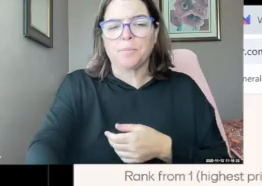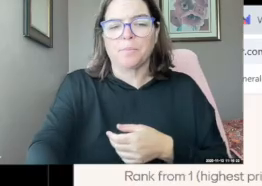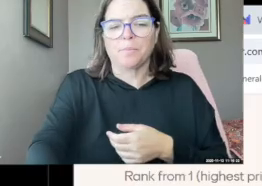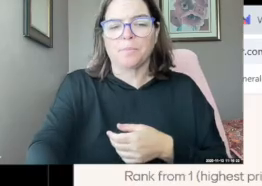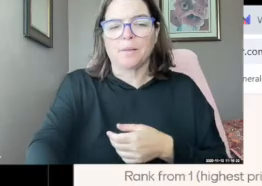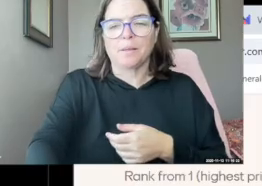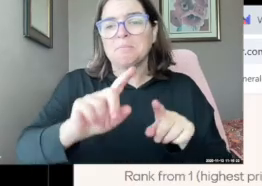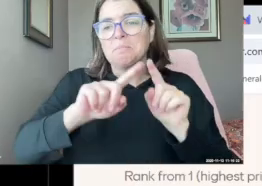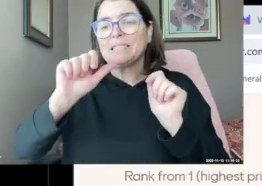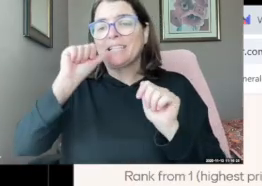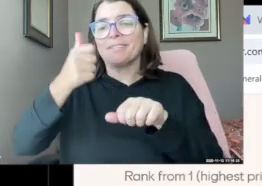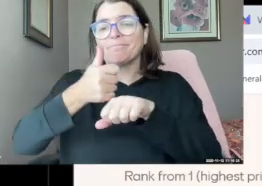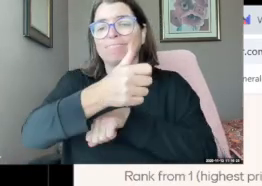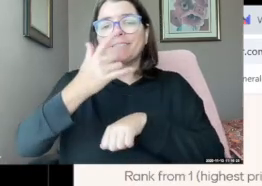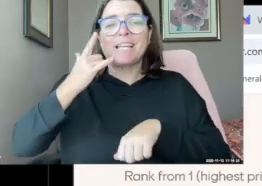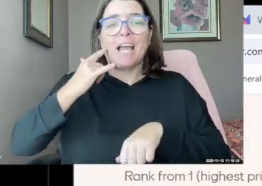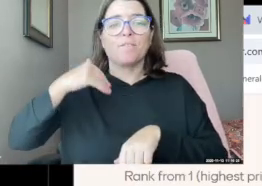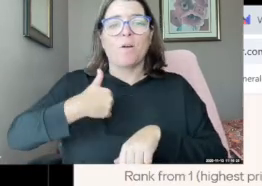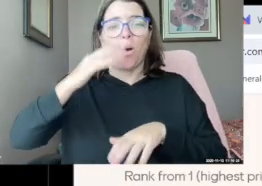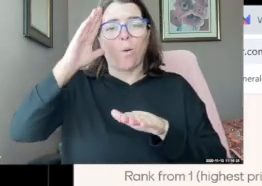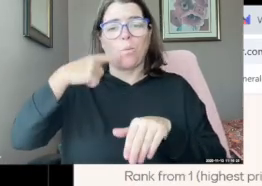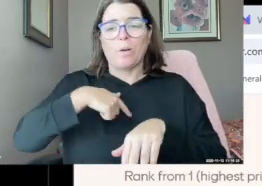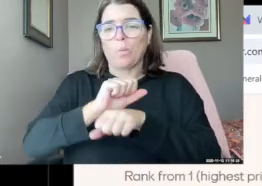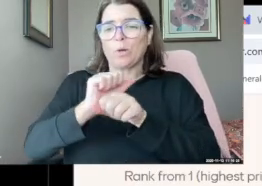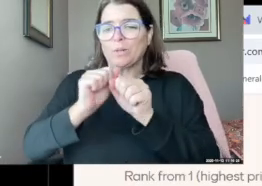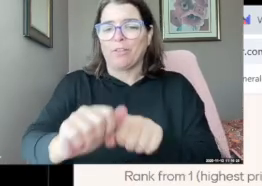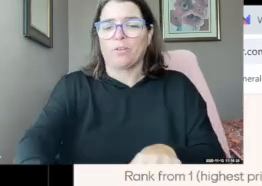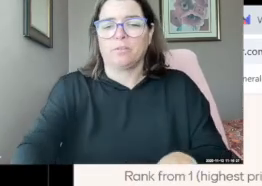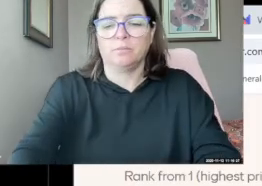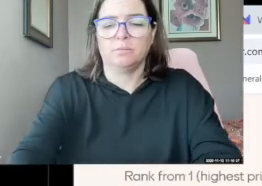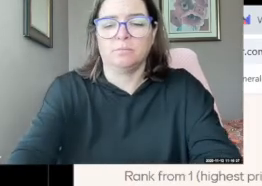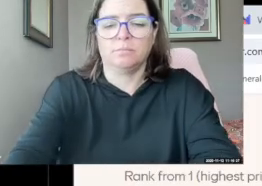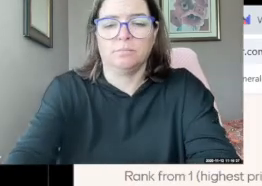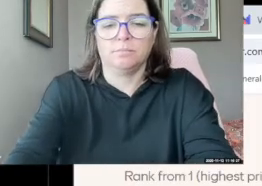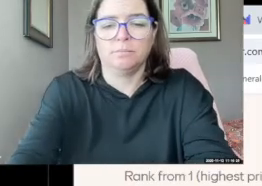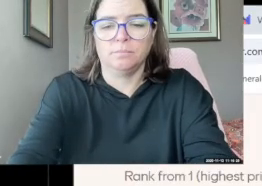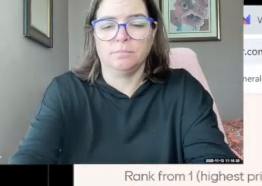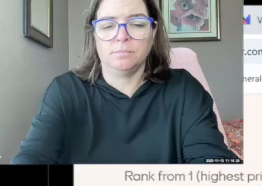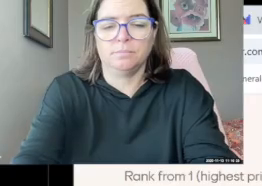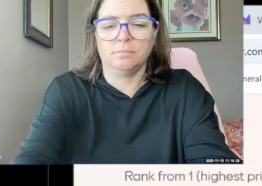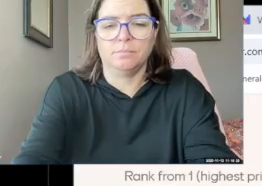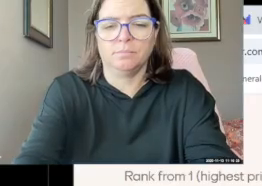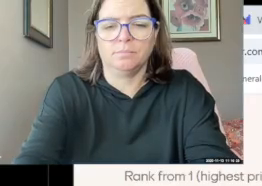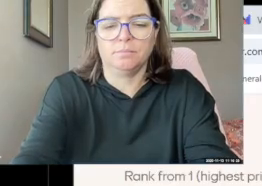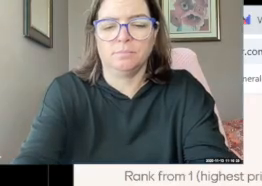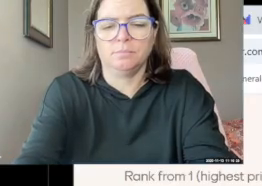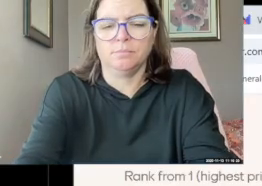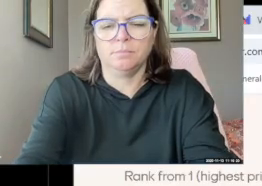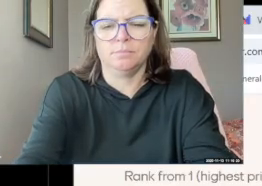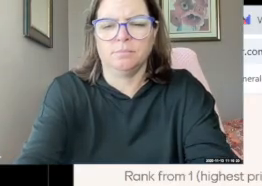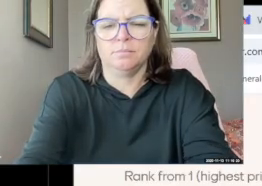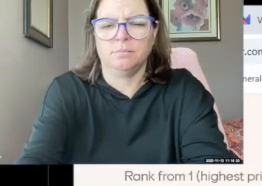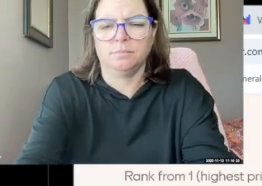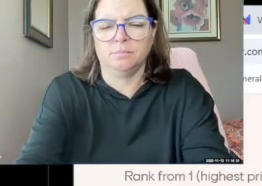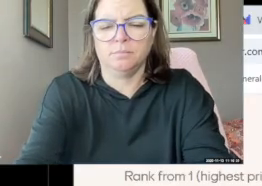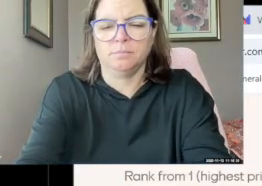years through what is unfortunately a very challenging period, none of which is California's fault. And we hope we can work together to find a way to do